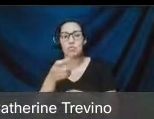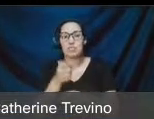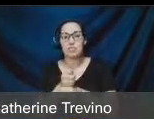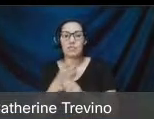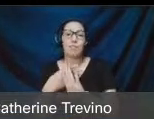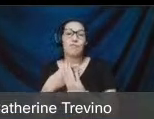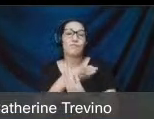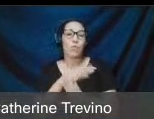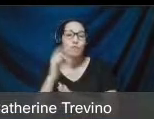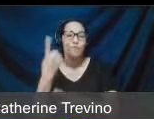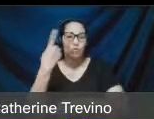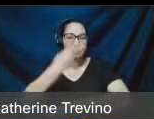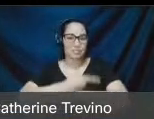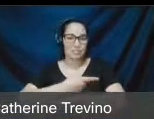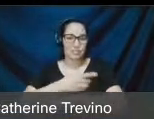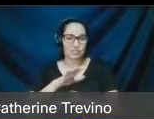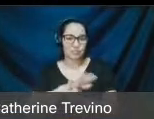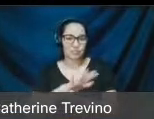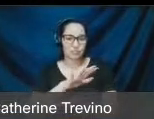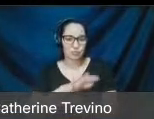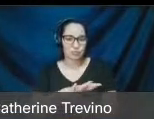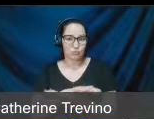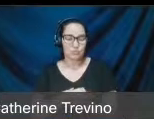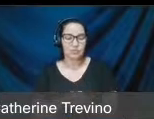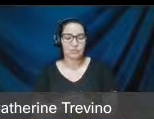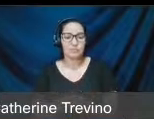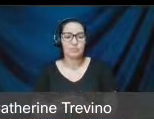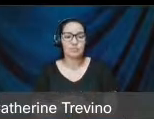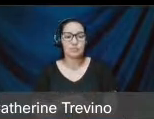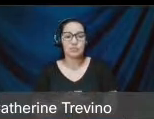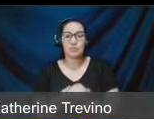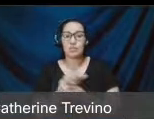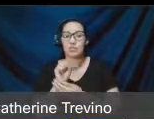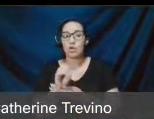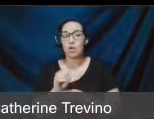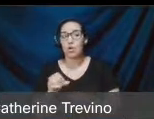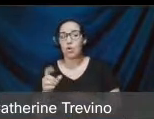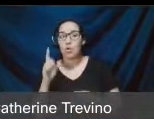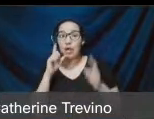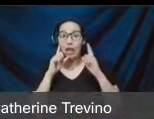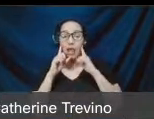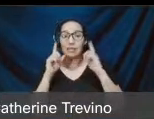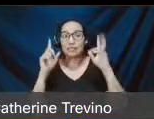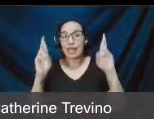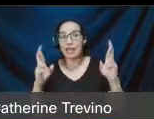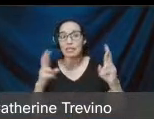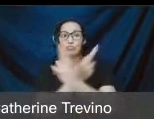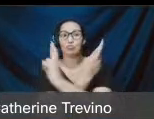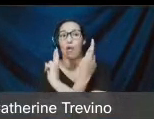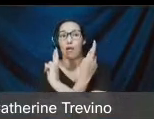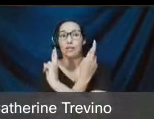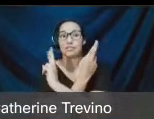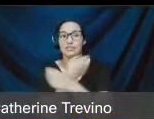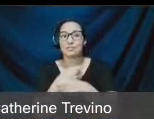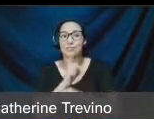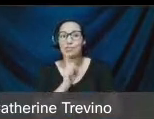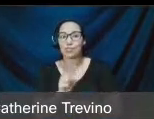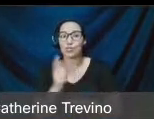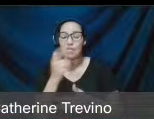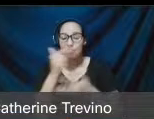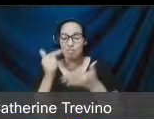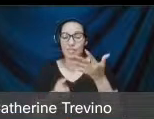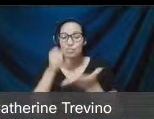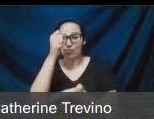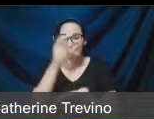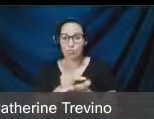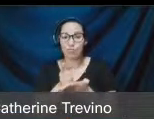first day of school. So hands and fingers and eyes are crossed to make sure that this gets done on